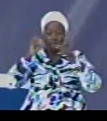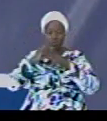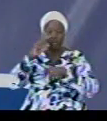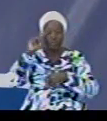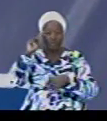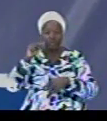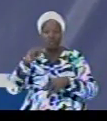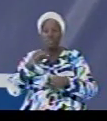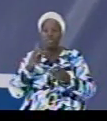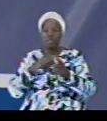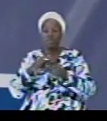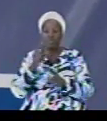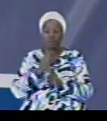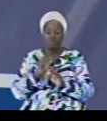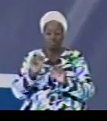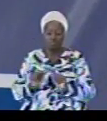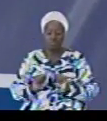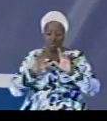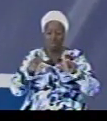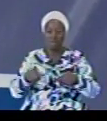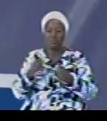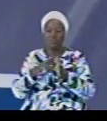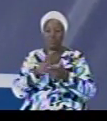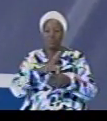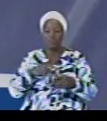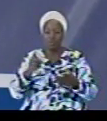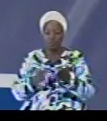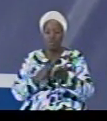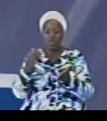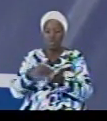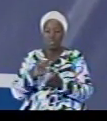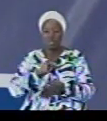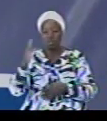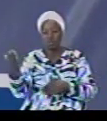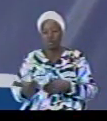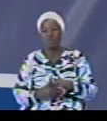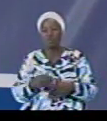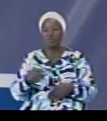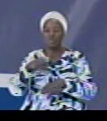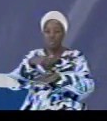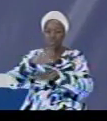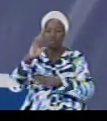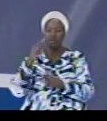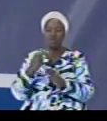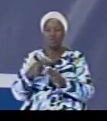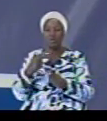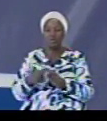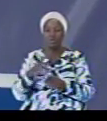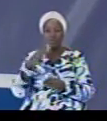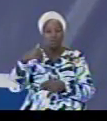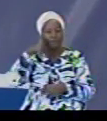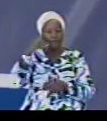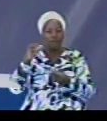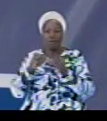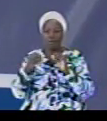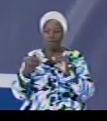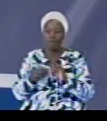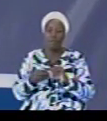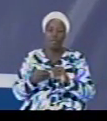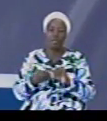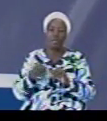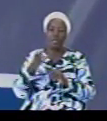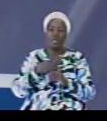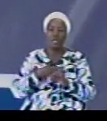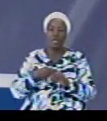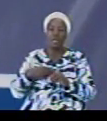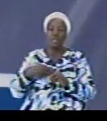life to Christ, once again, I welcome you. Send your name, your phone number, and your